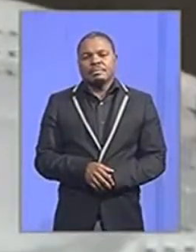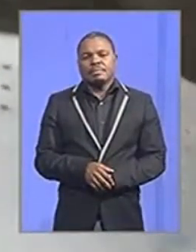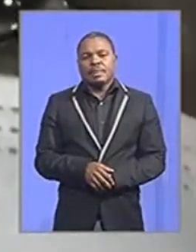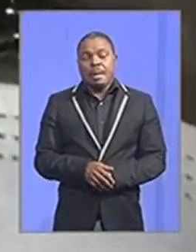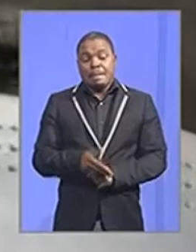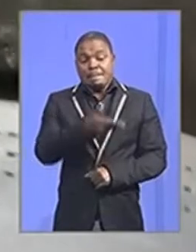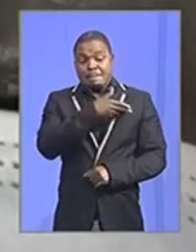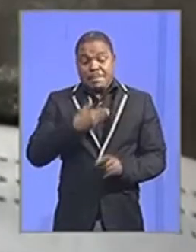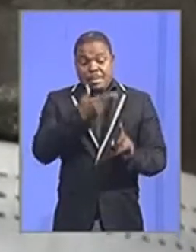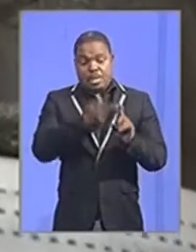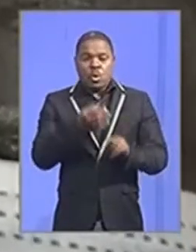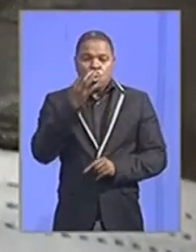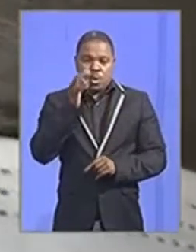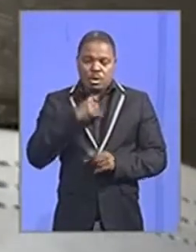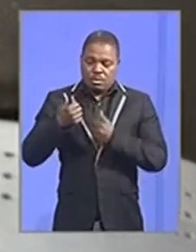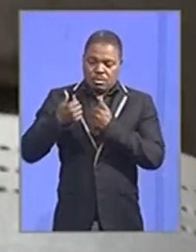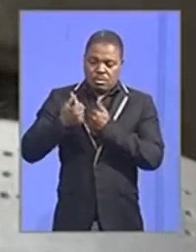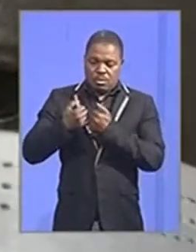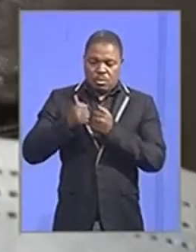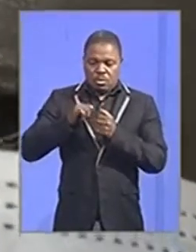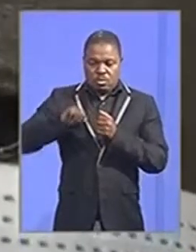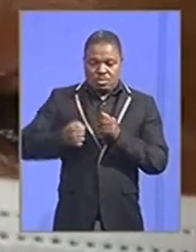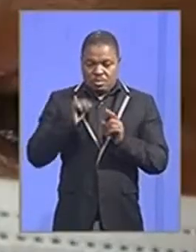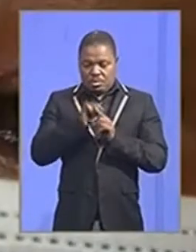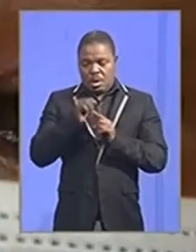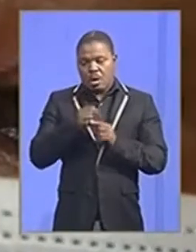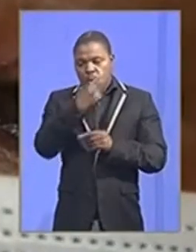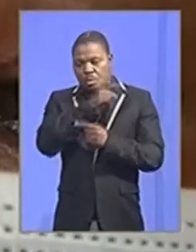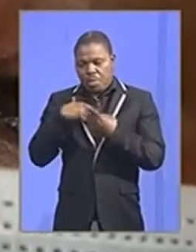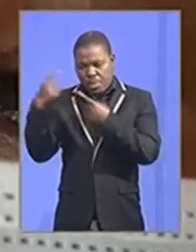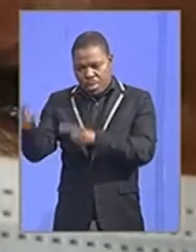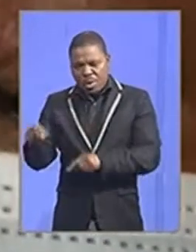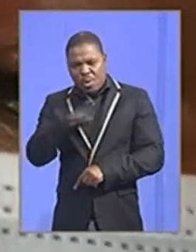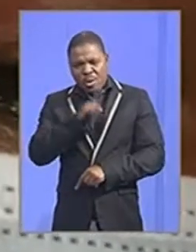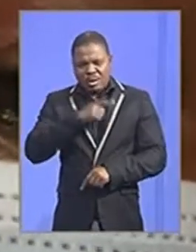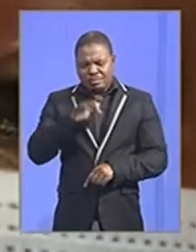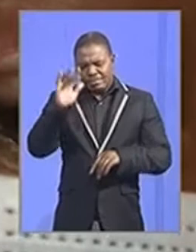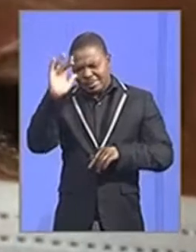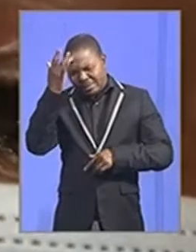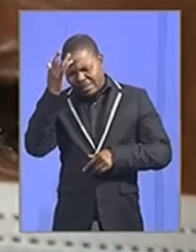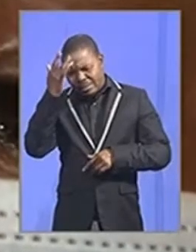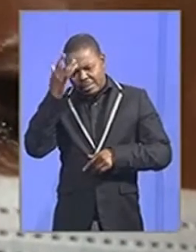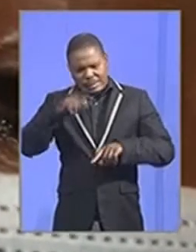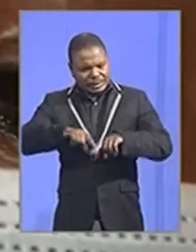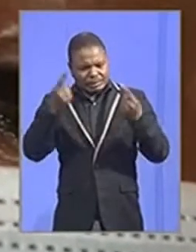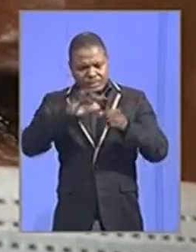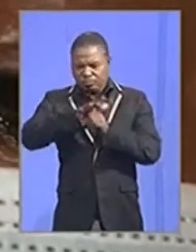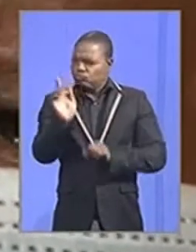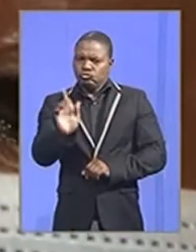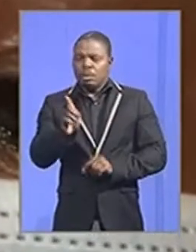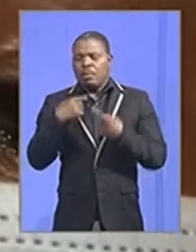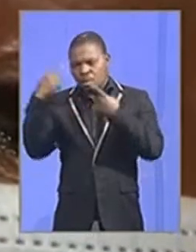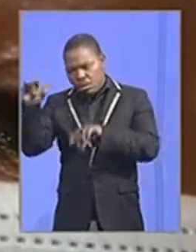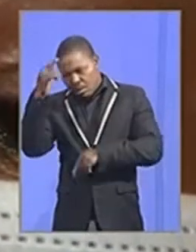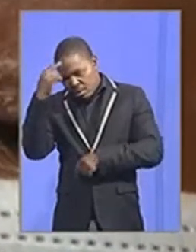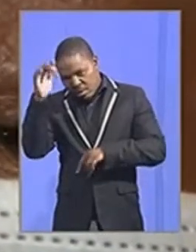Mme enwa o bolela ha molekane wa hae a ile a amohelwa sepetlele ka baka la mahlaba a sa amaneng ho hang le COVID-19. Empa le ha